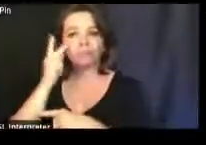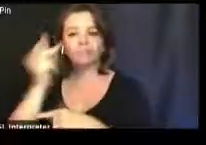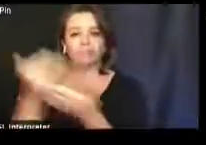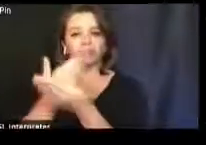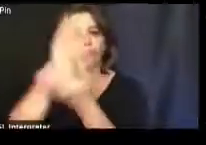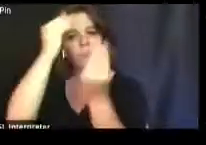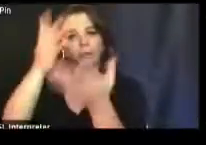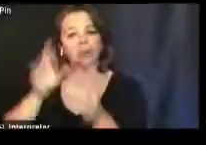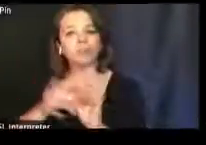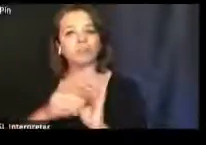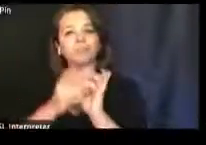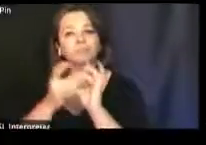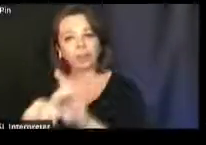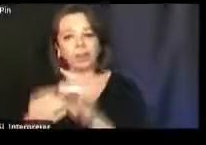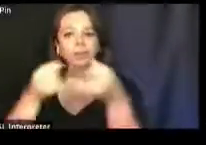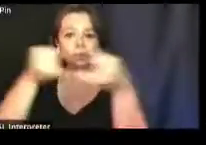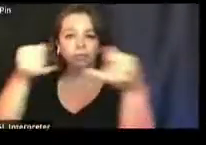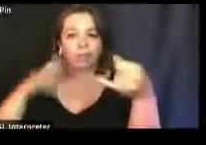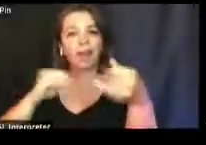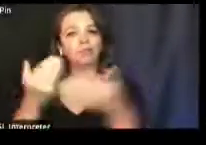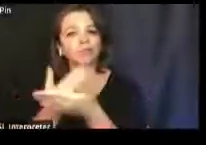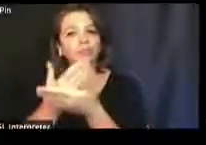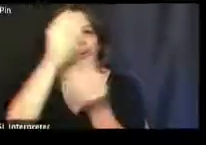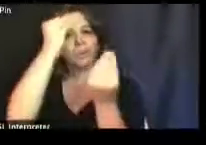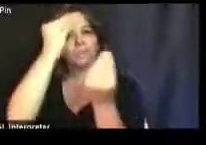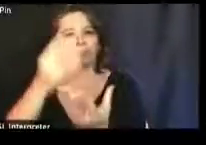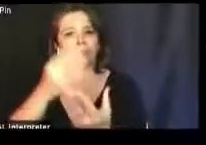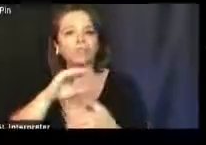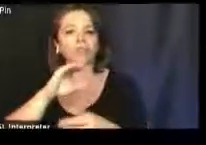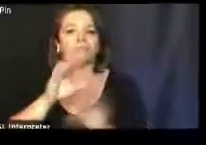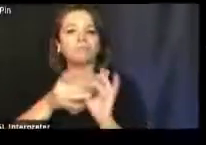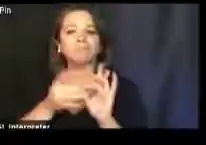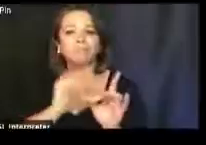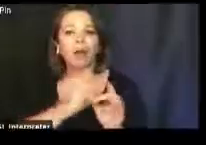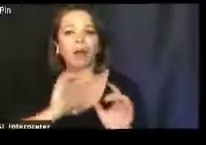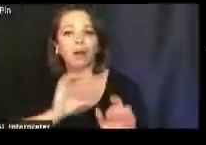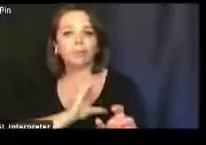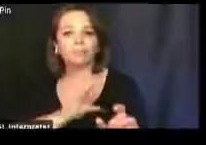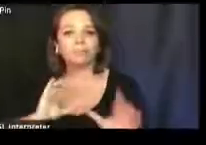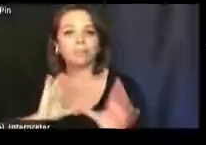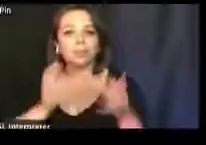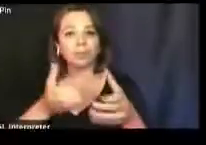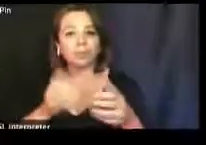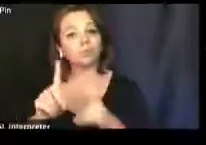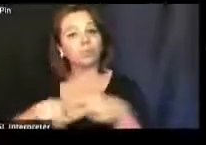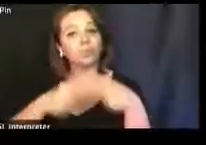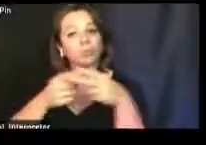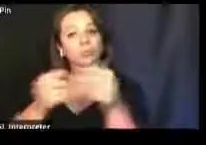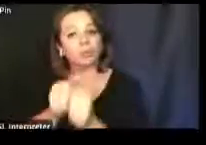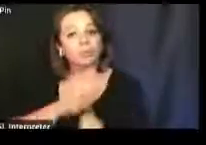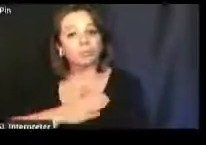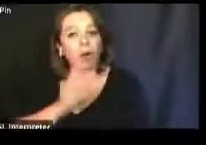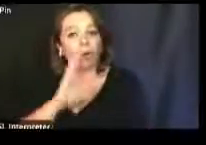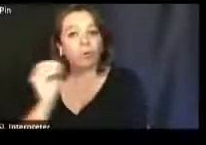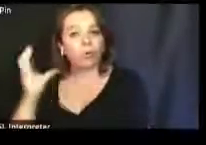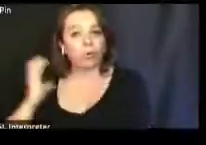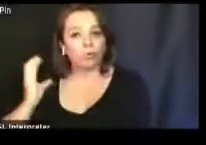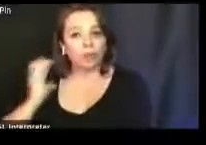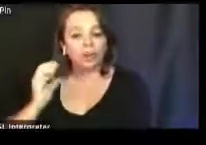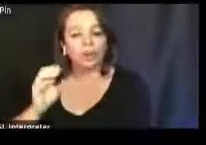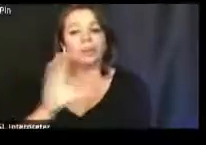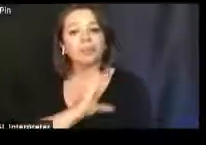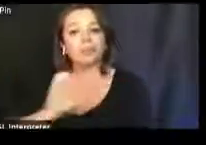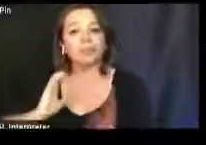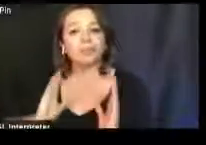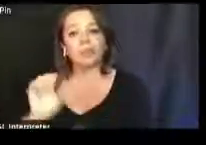the California Commission. We will begin with my co-chair, Commissioner Isra Ahmad. Hello and